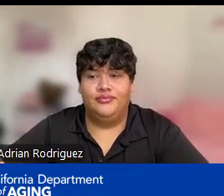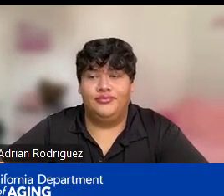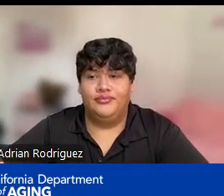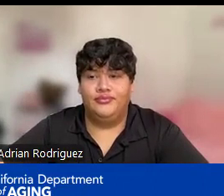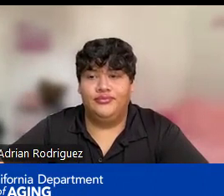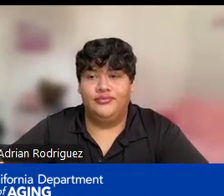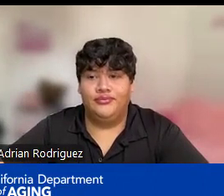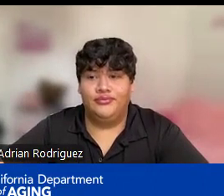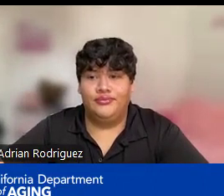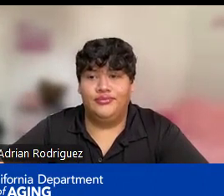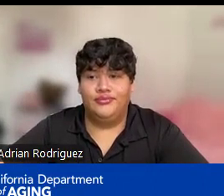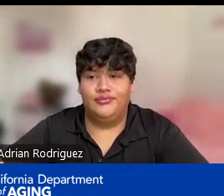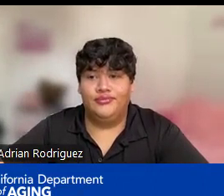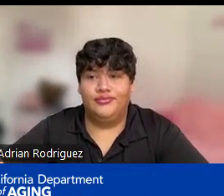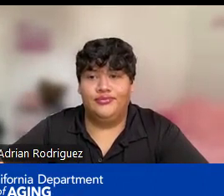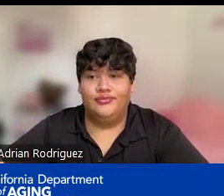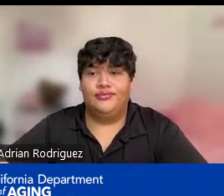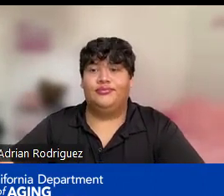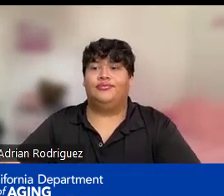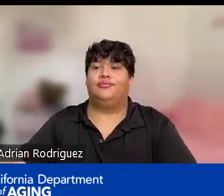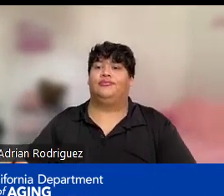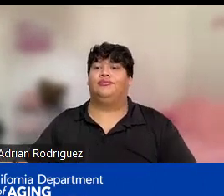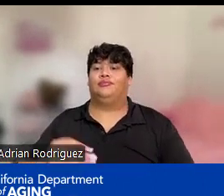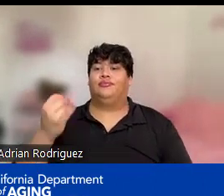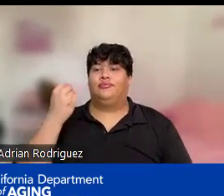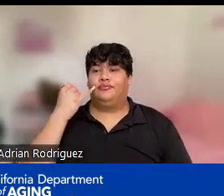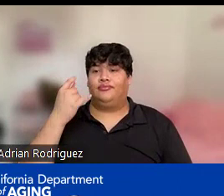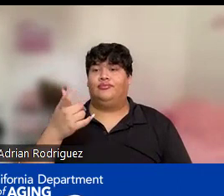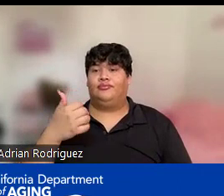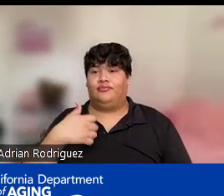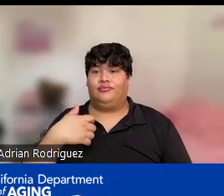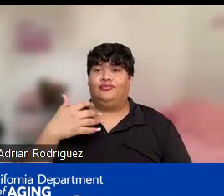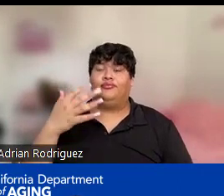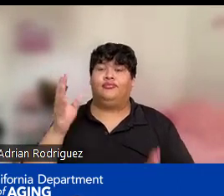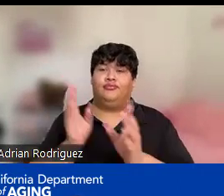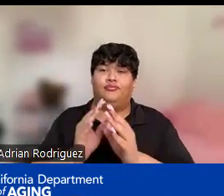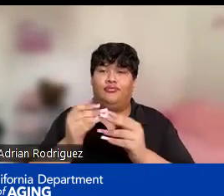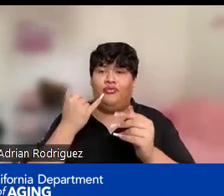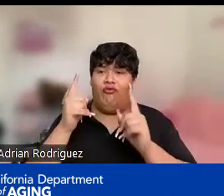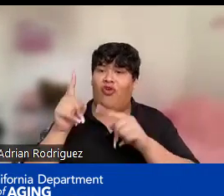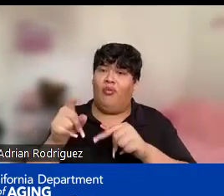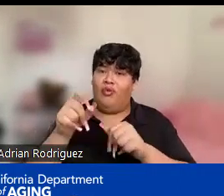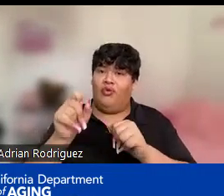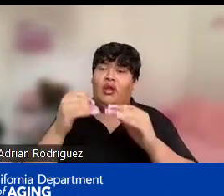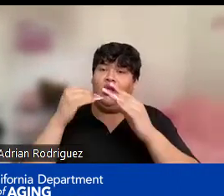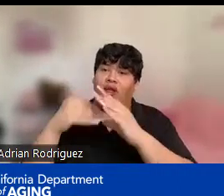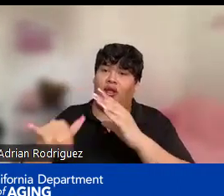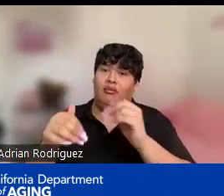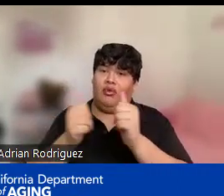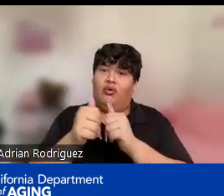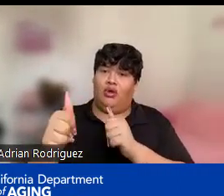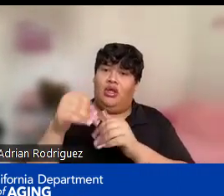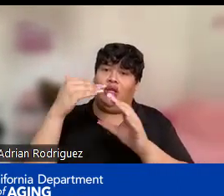And of course, after this meeting, if you have a comment, feel free to write it to us in an